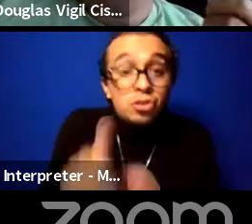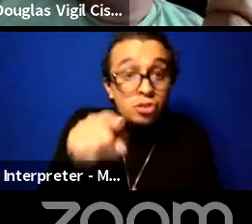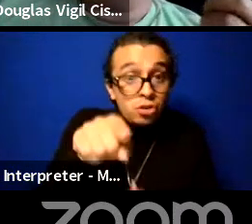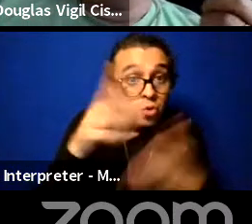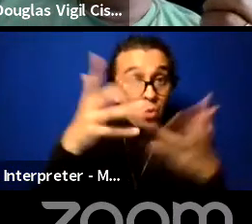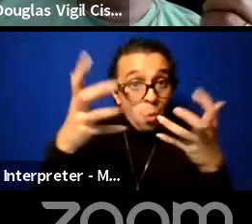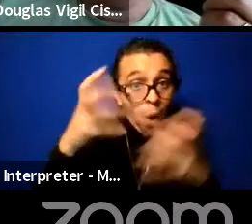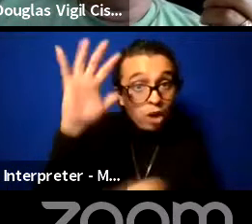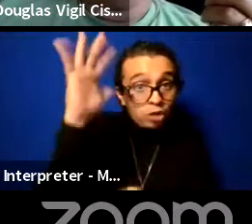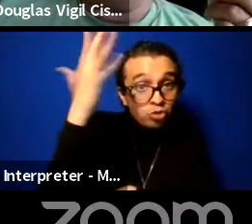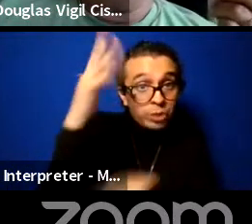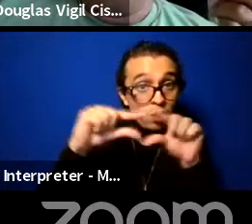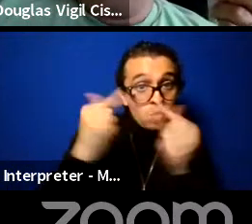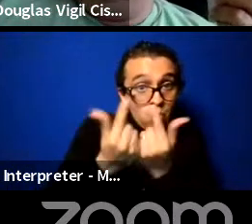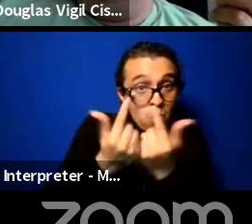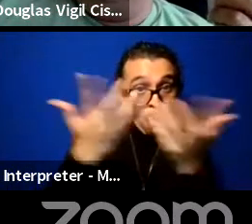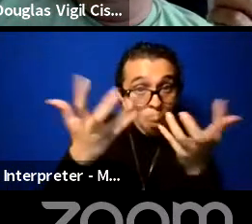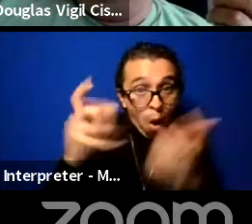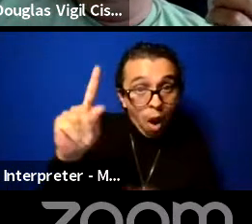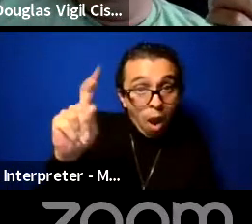now. So.